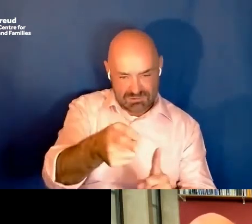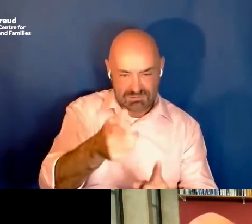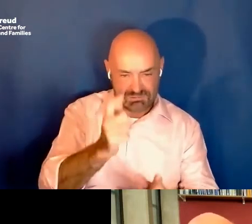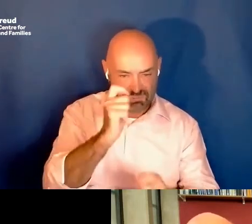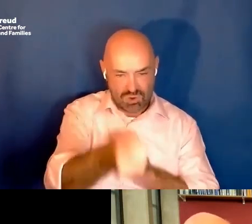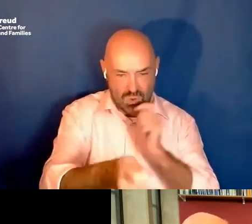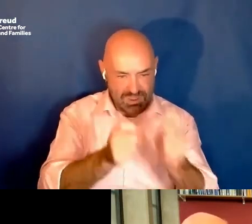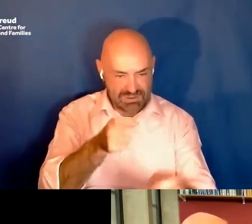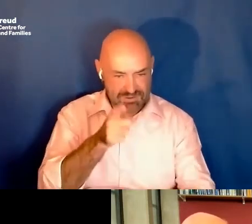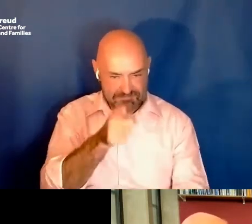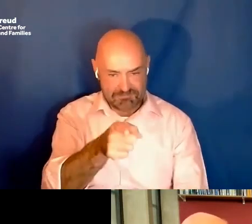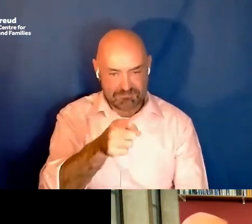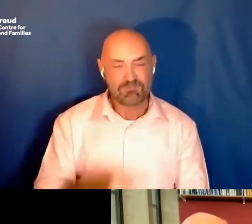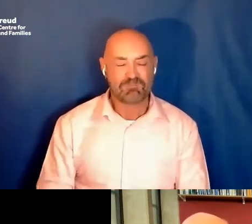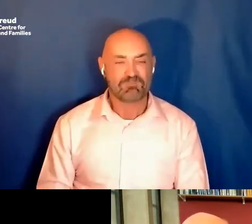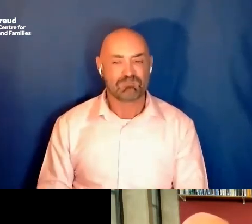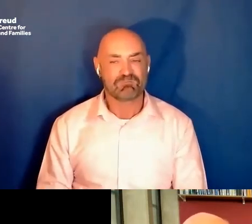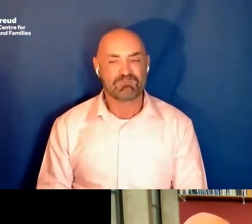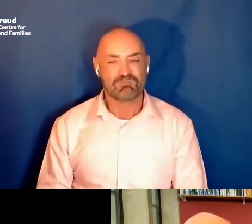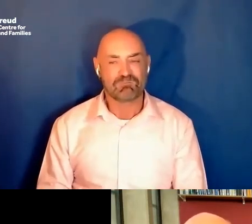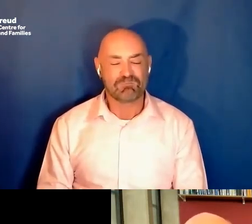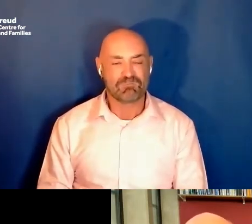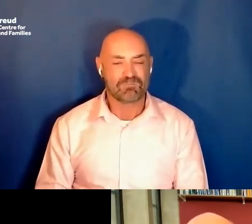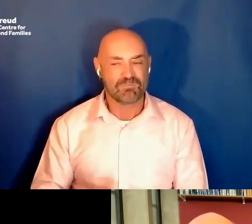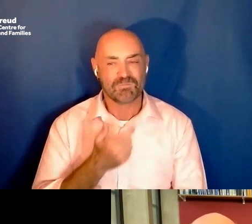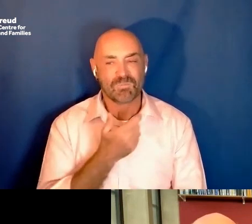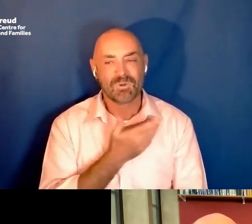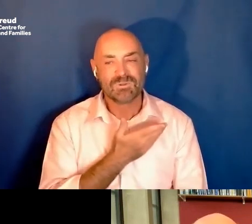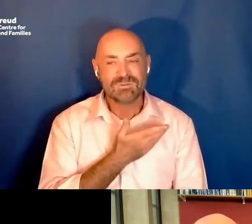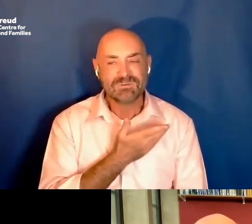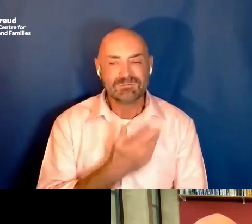we'll share in the chat now.